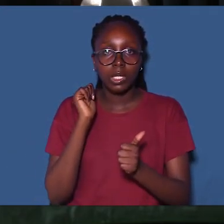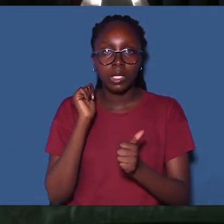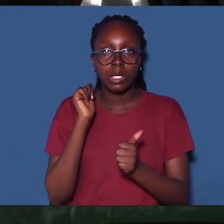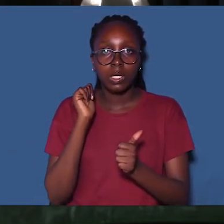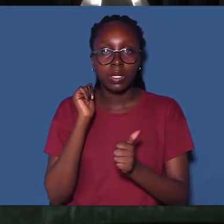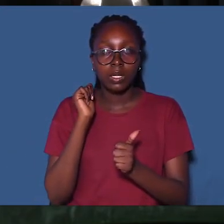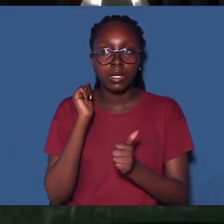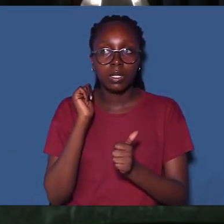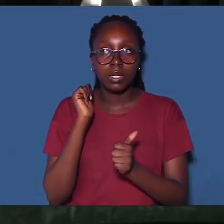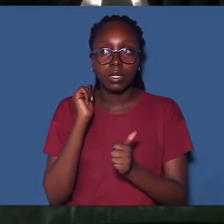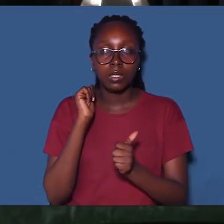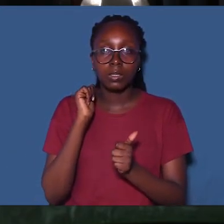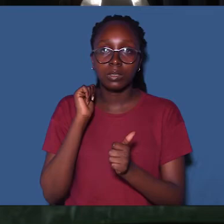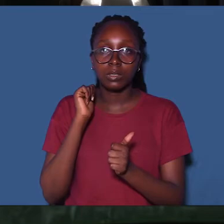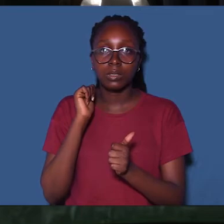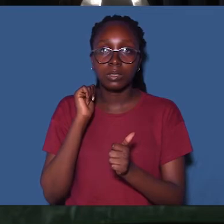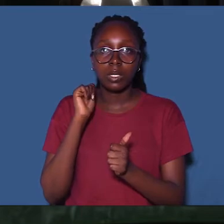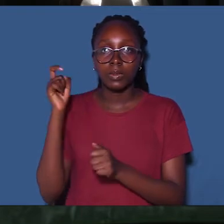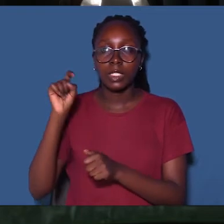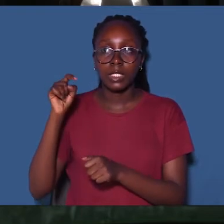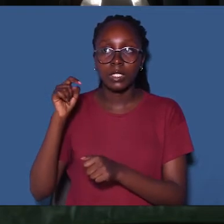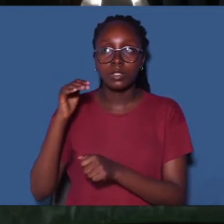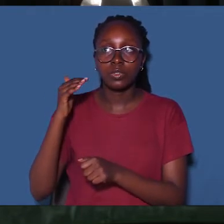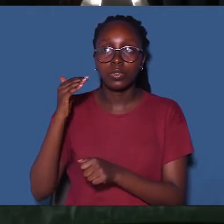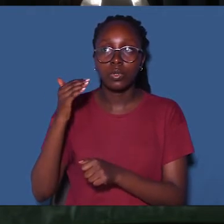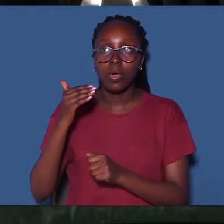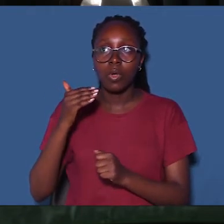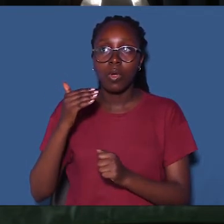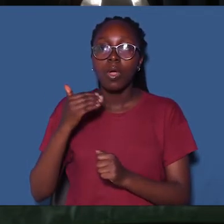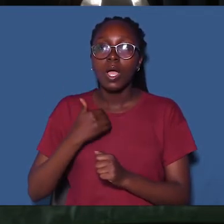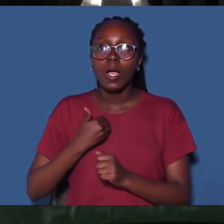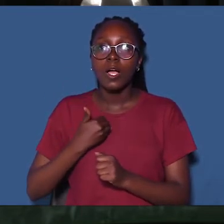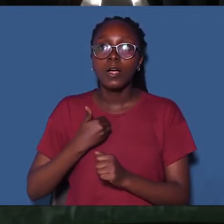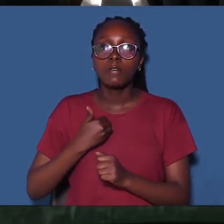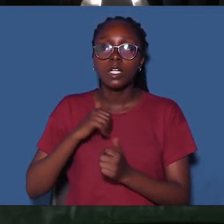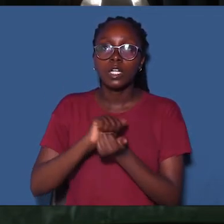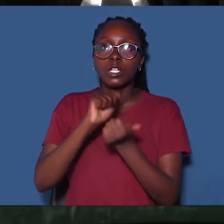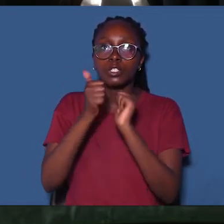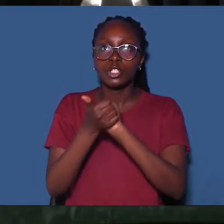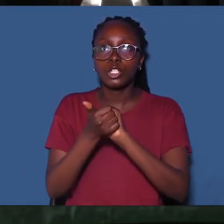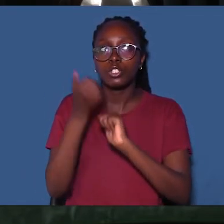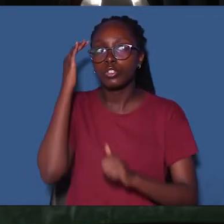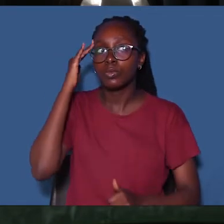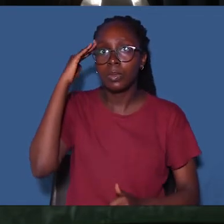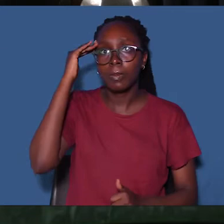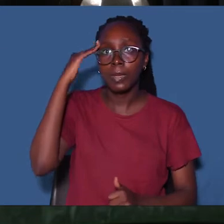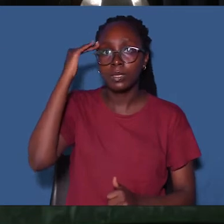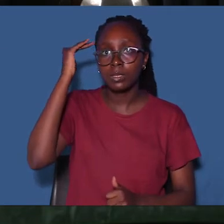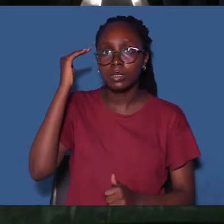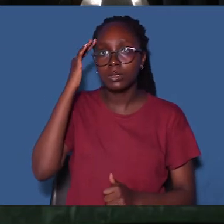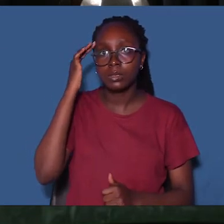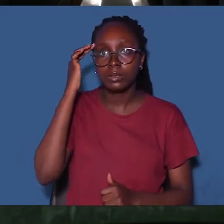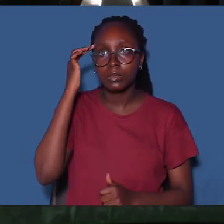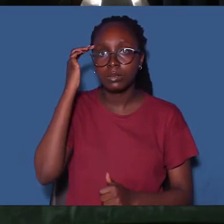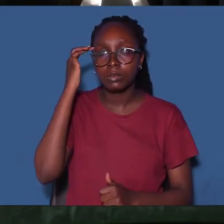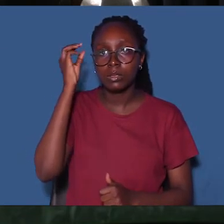abhors a consumer mentality. When we look at verse 25,